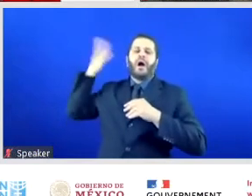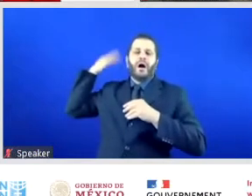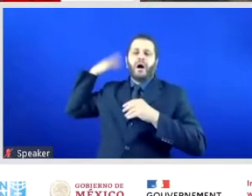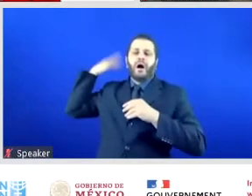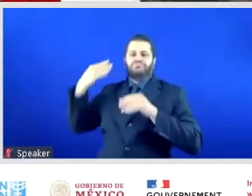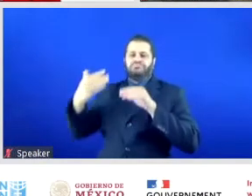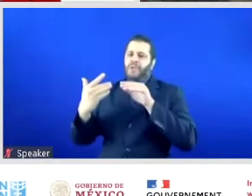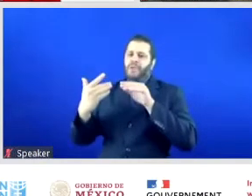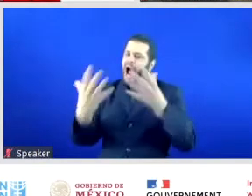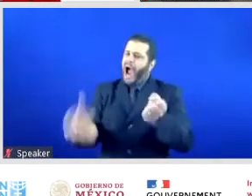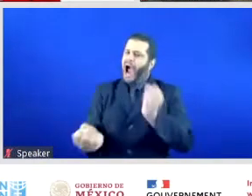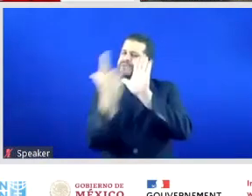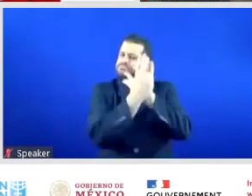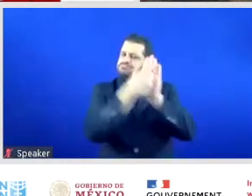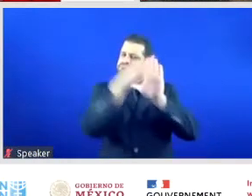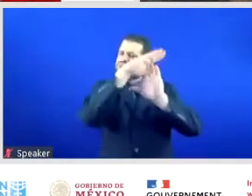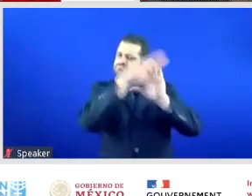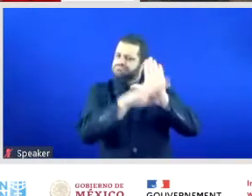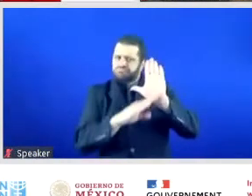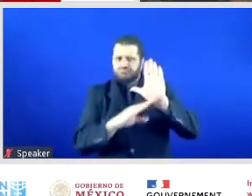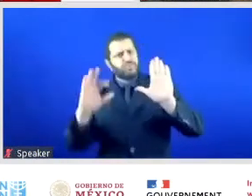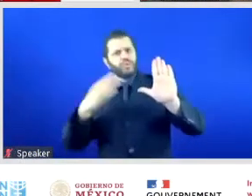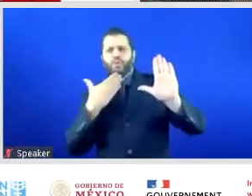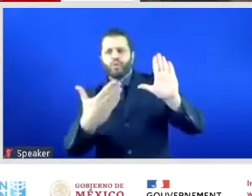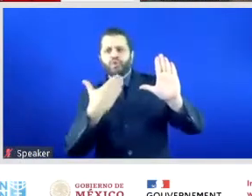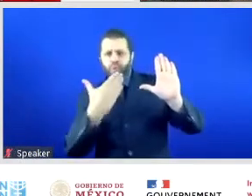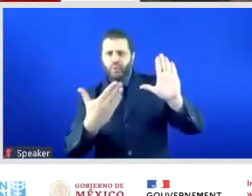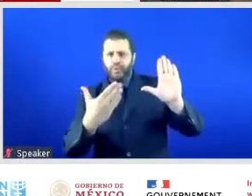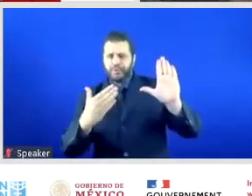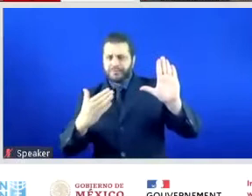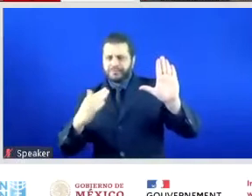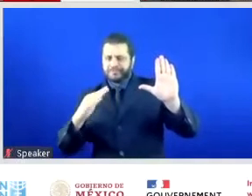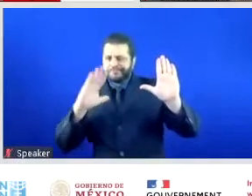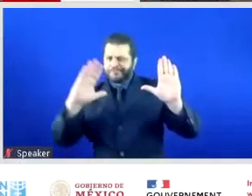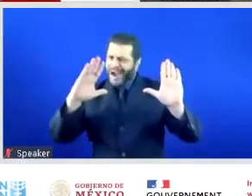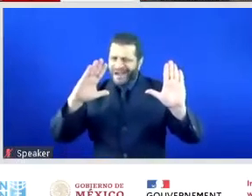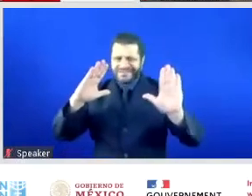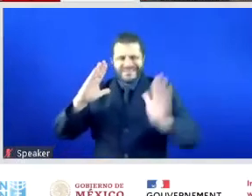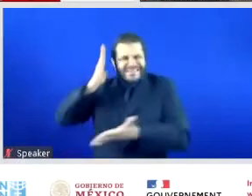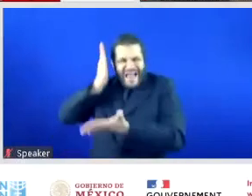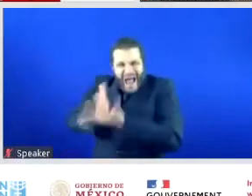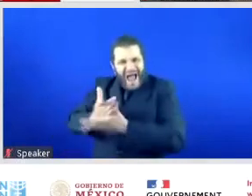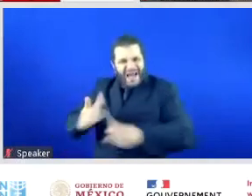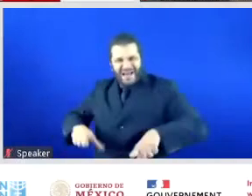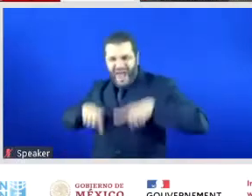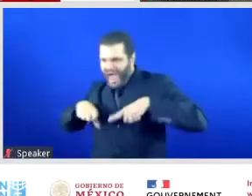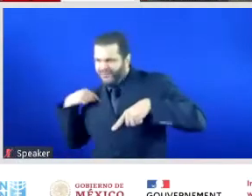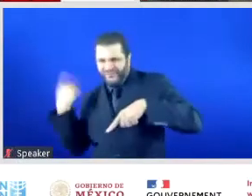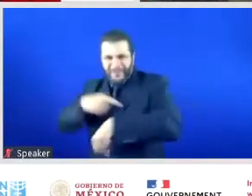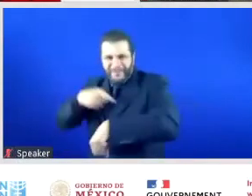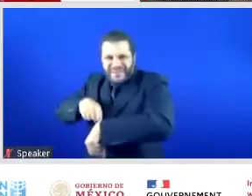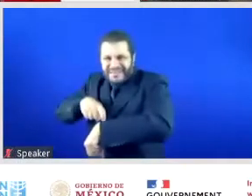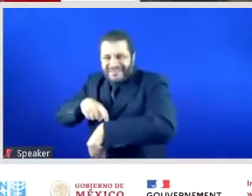why the civil society sector, mainly relying on really, really this